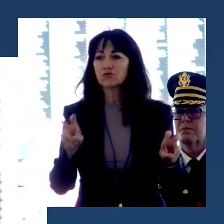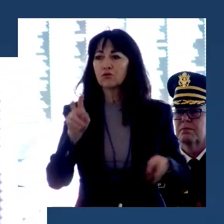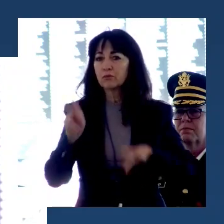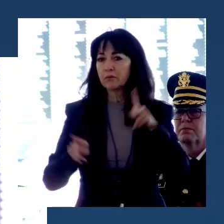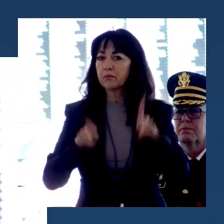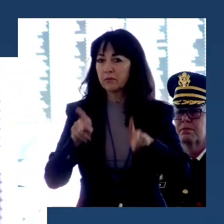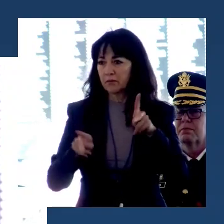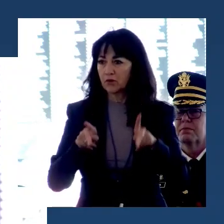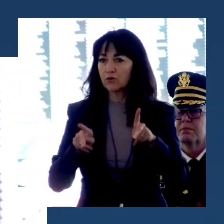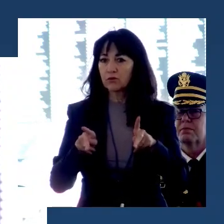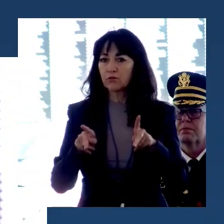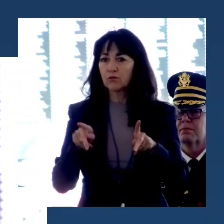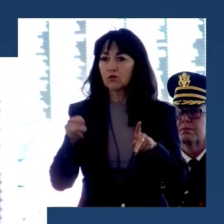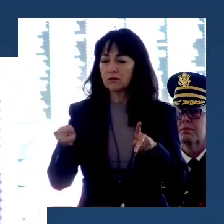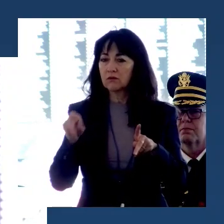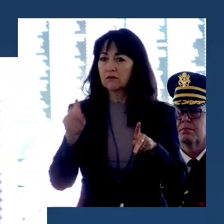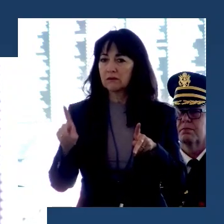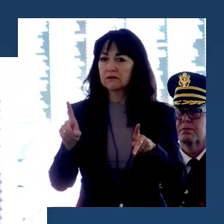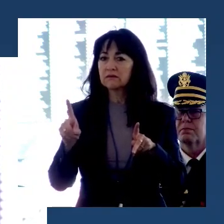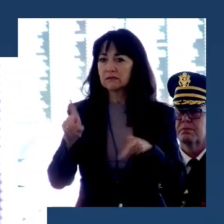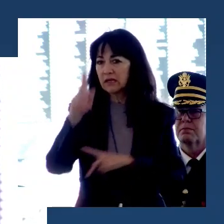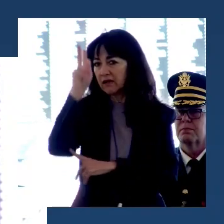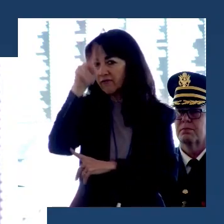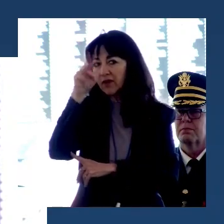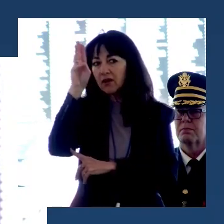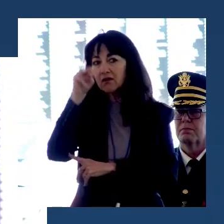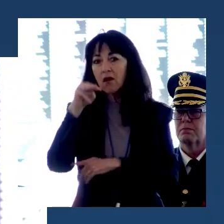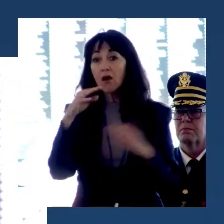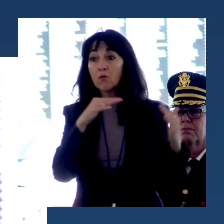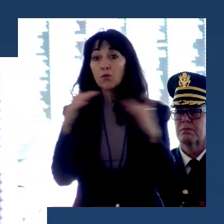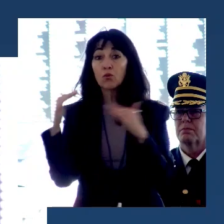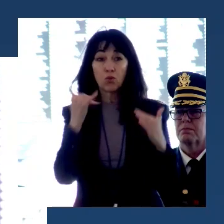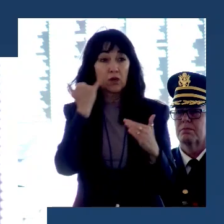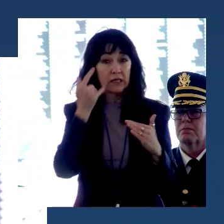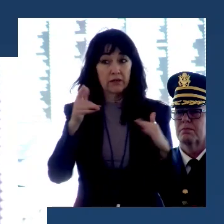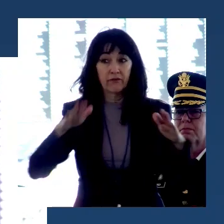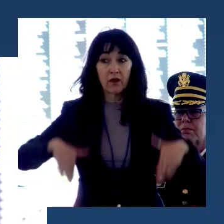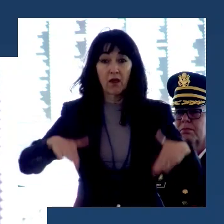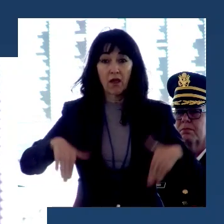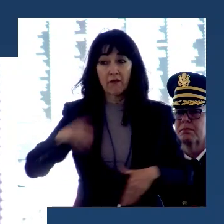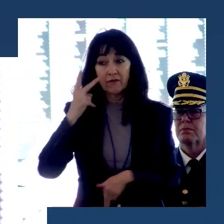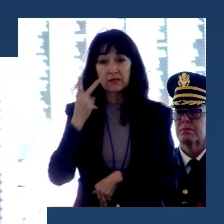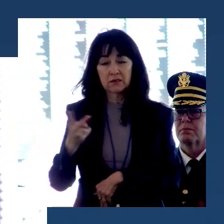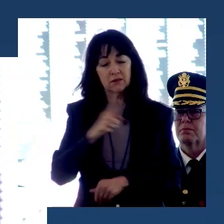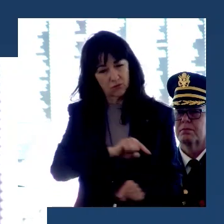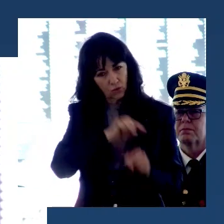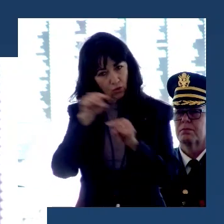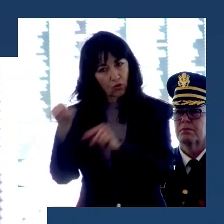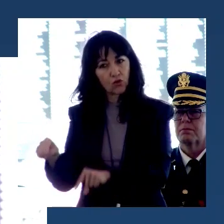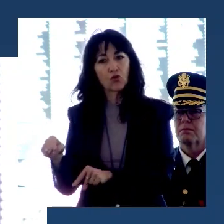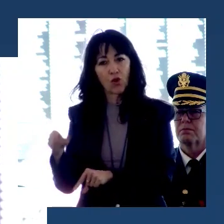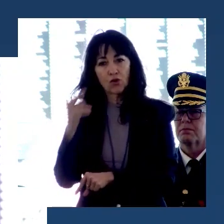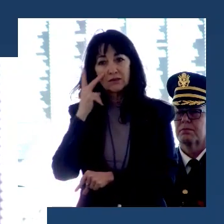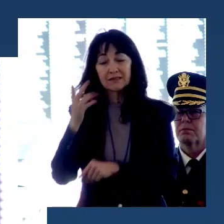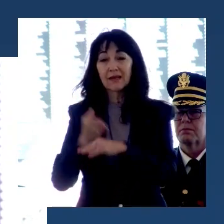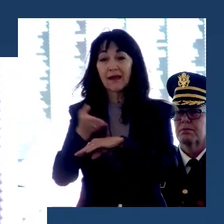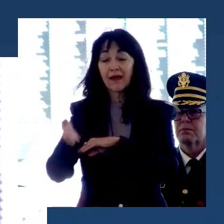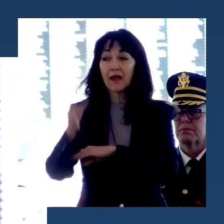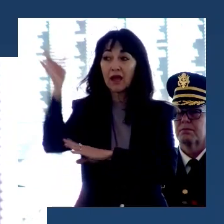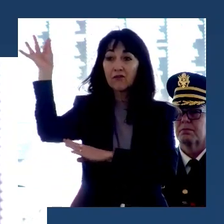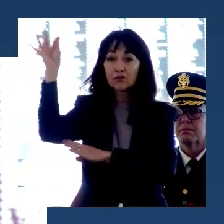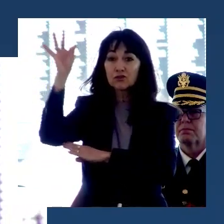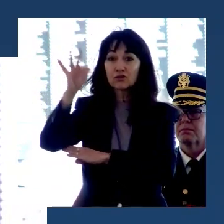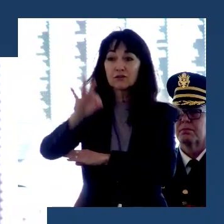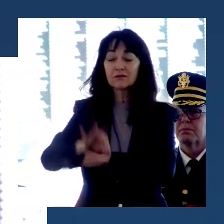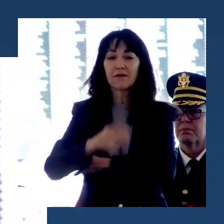made the ultimate sacrifice in Vietnam. If you haven't been there, go there after the sun sets and it's all